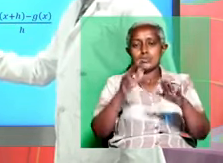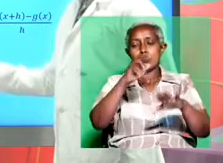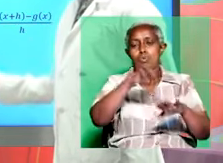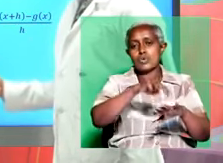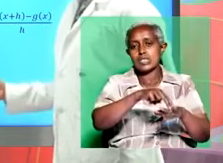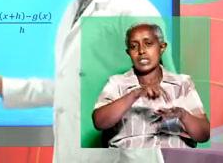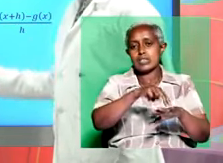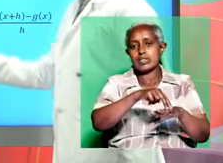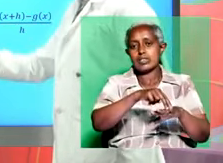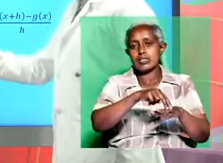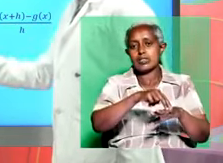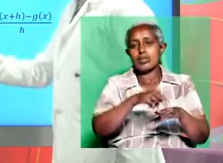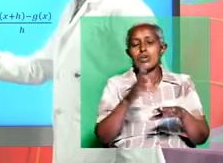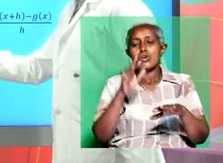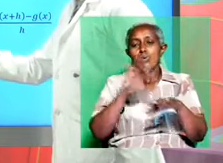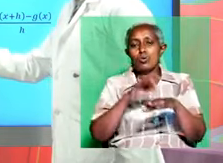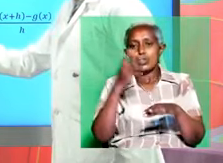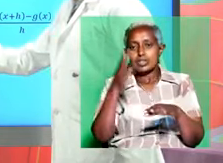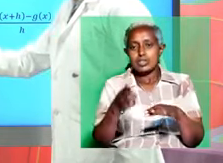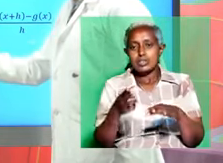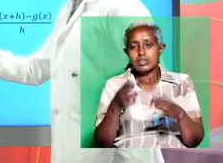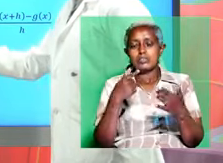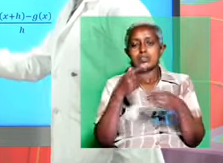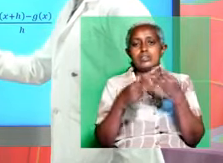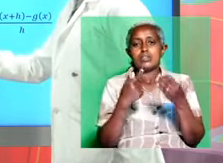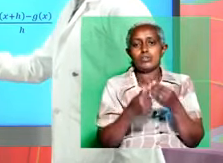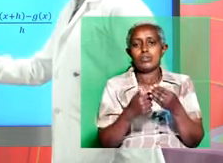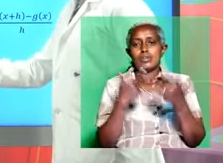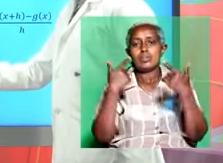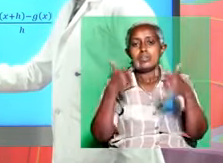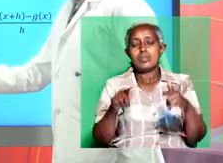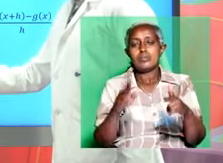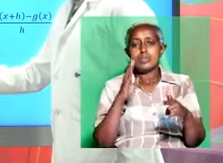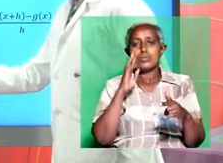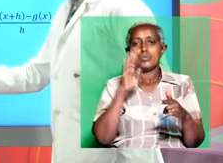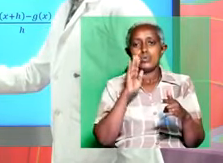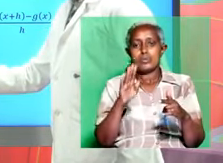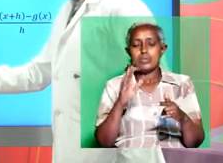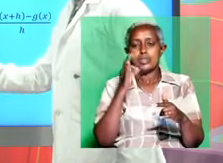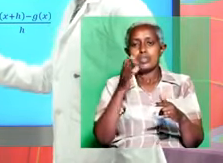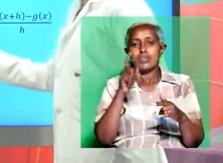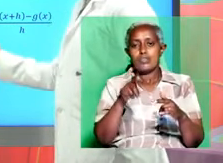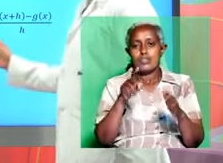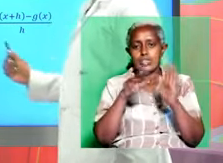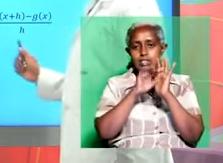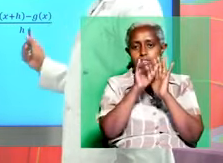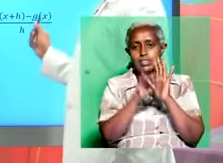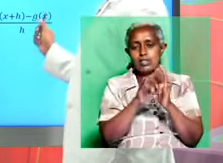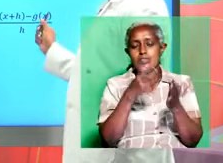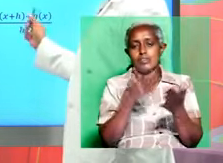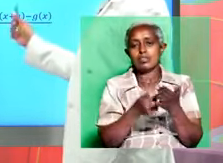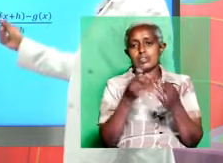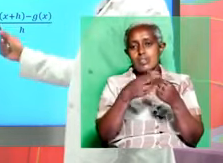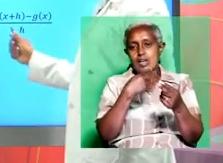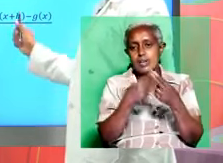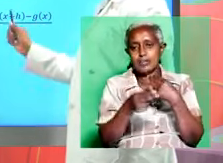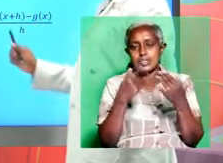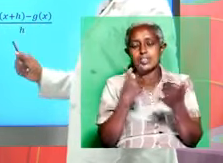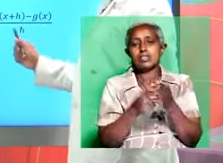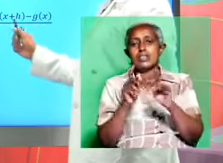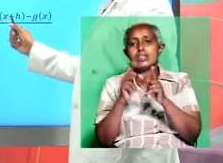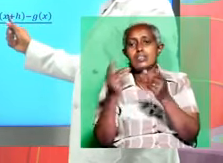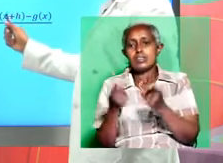constant on h. Therefore, its limit will be this f of x itself, times this part, it